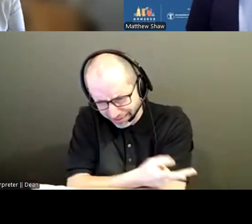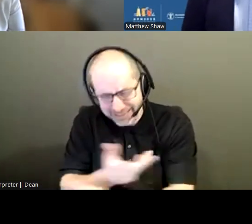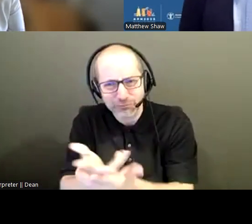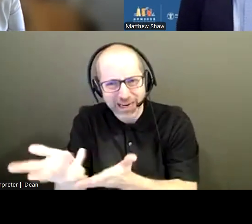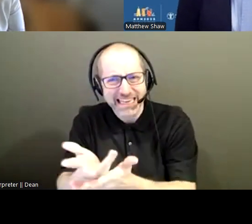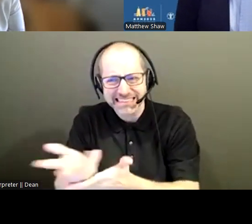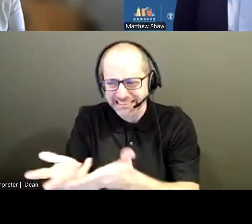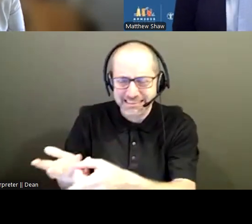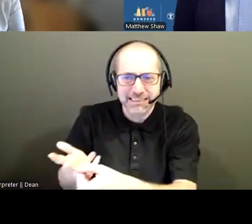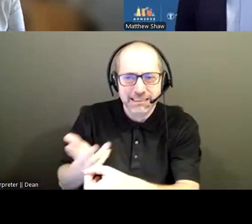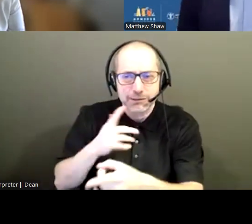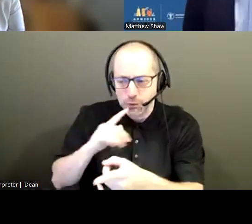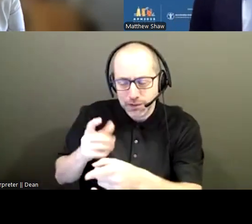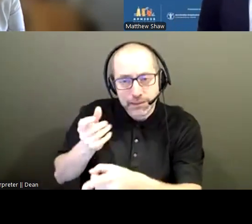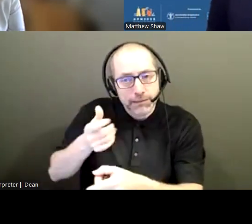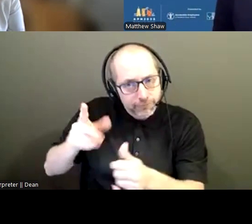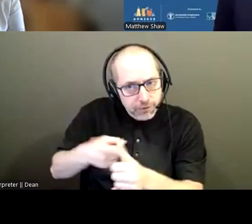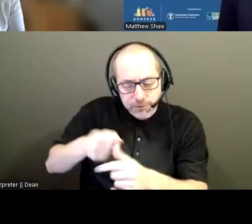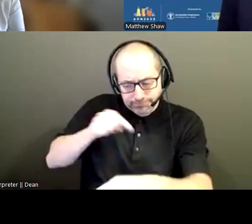it connects to the goal.